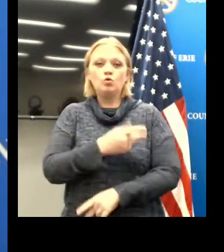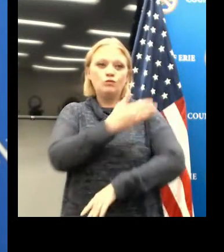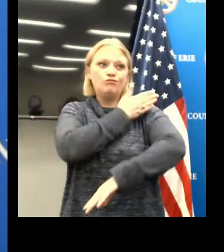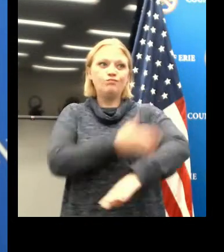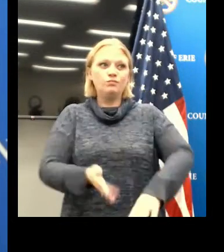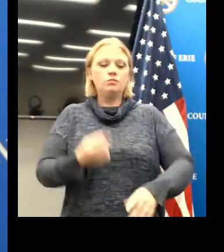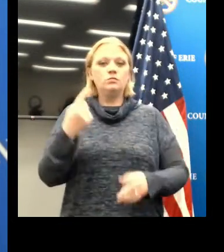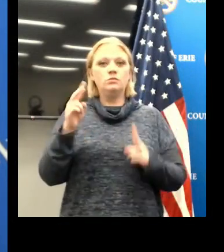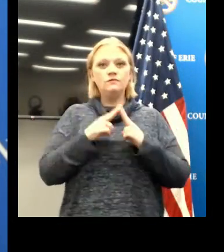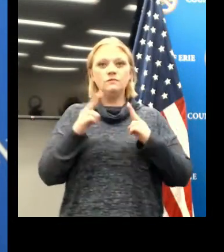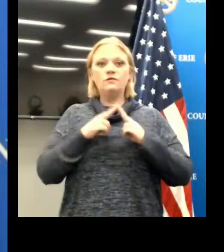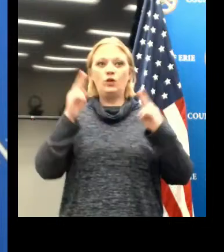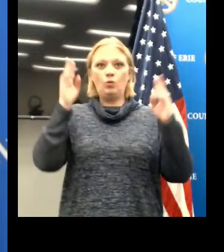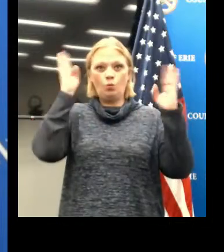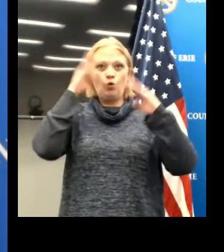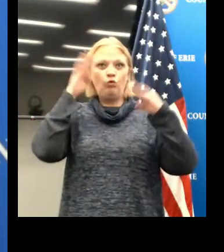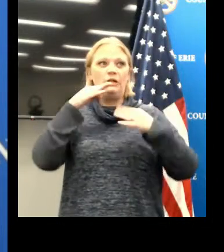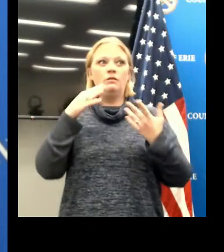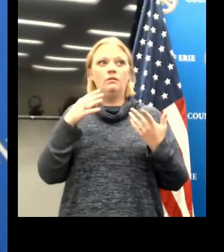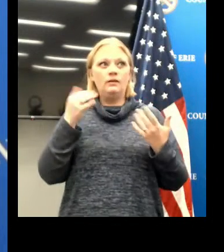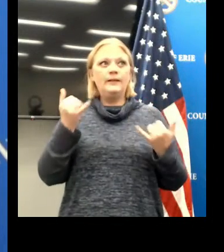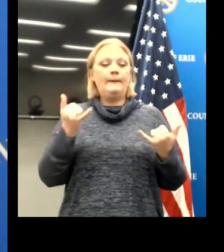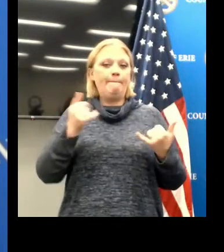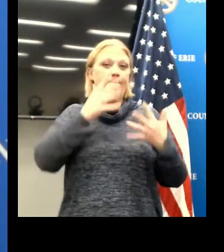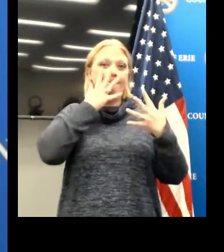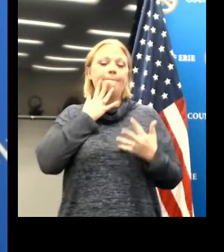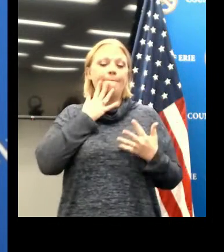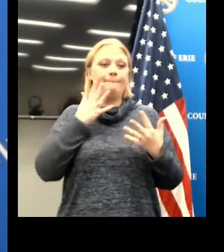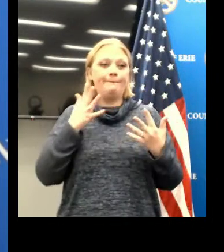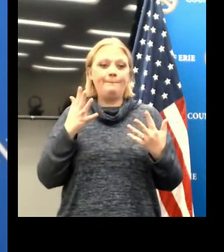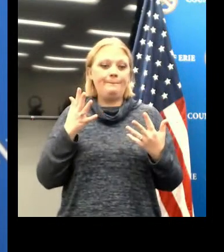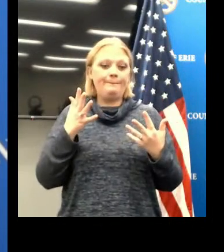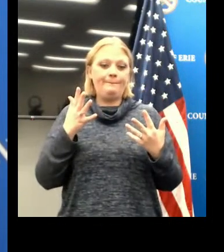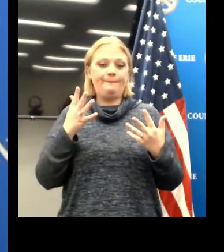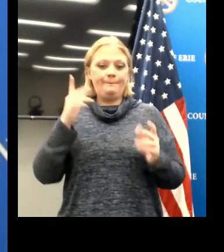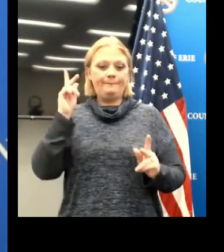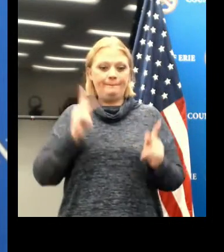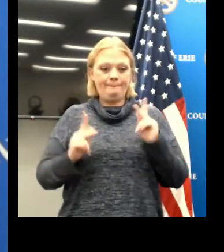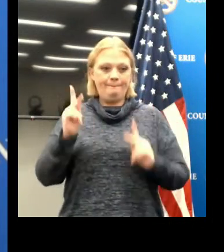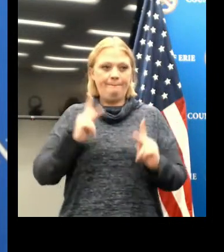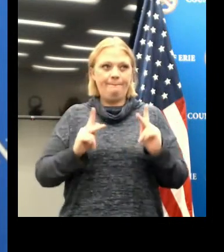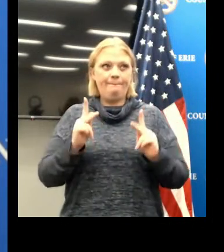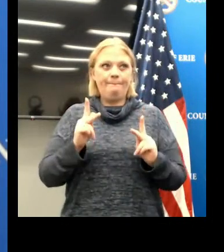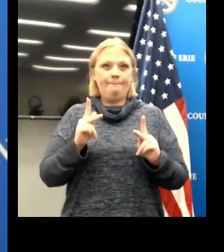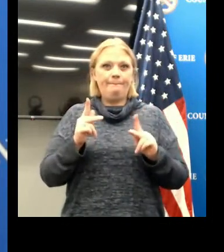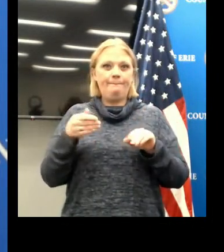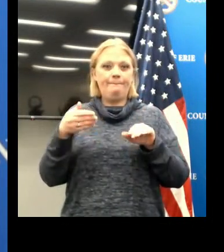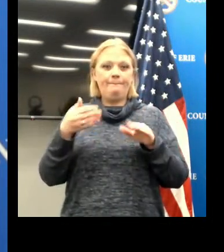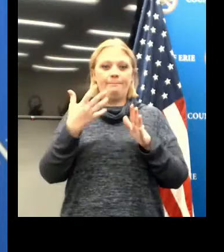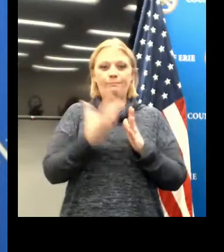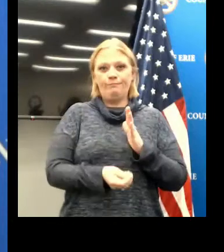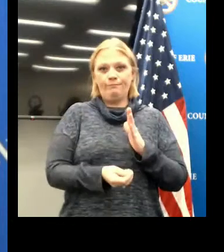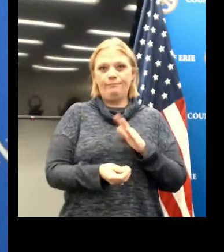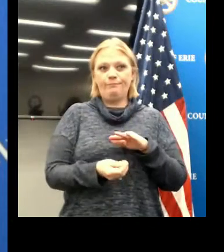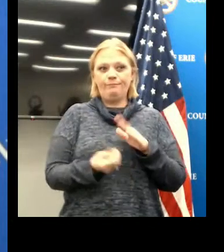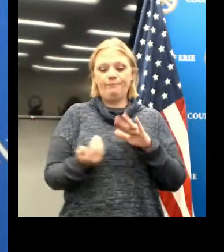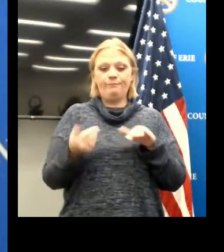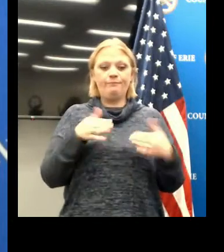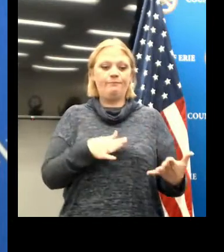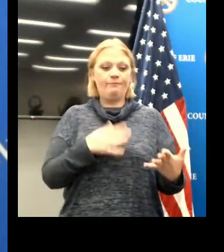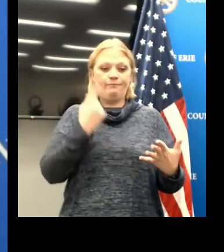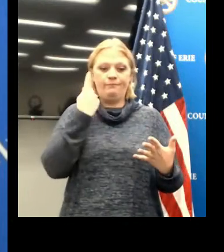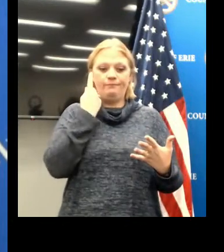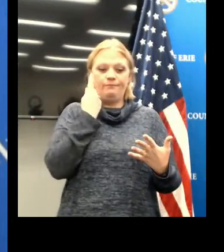very worried about where we are, and unfortunately there are people who passed this most recent